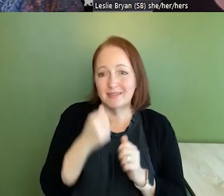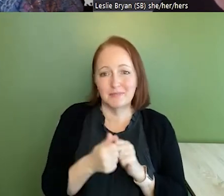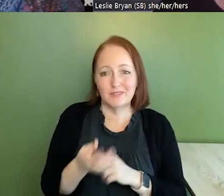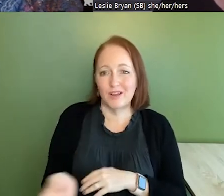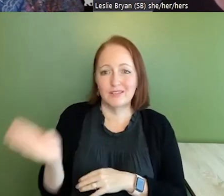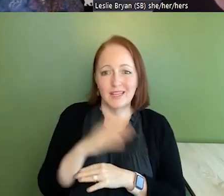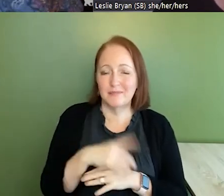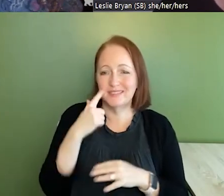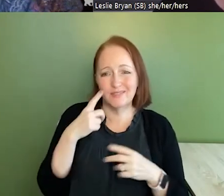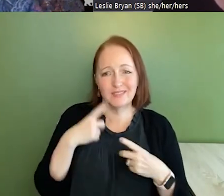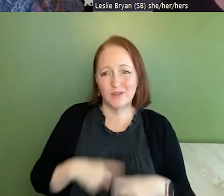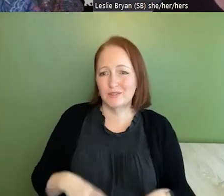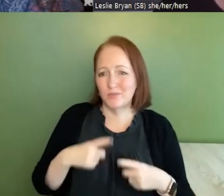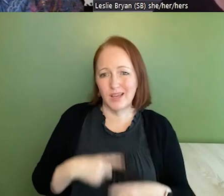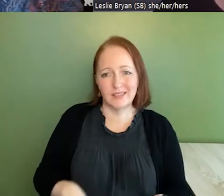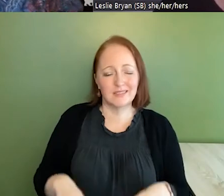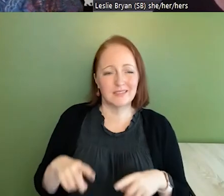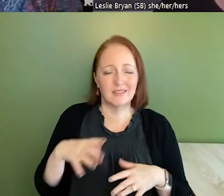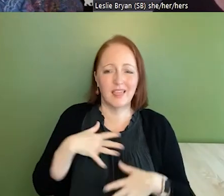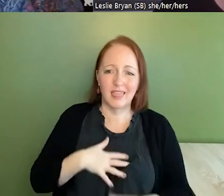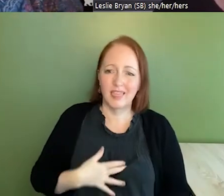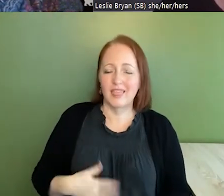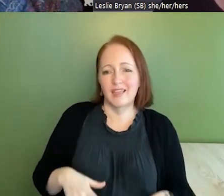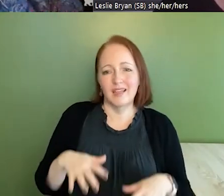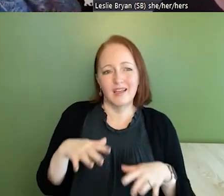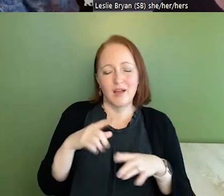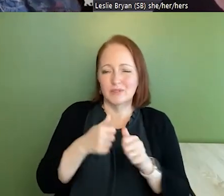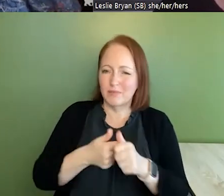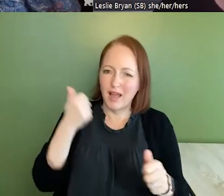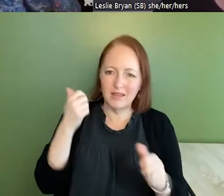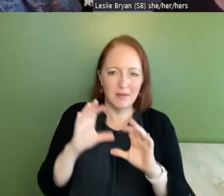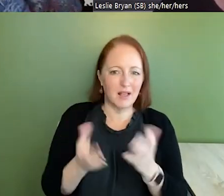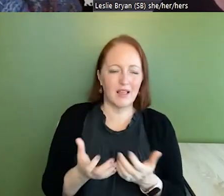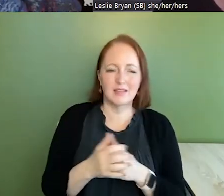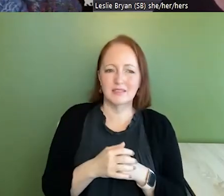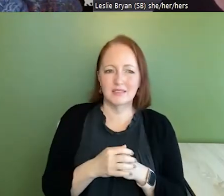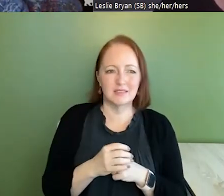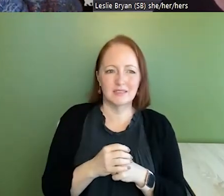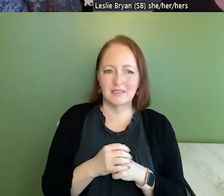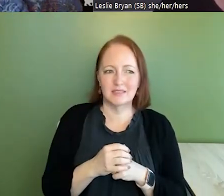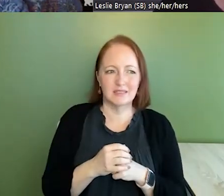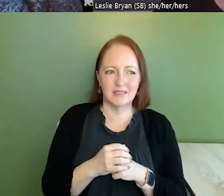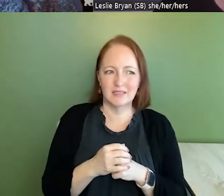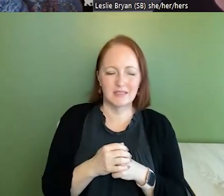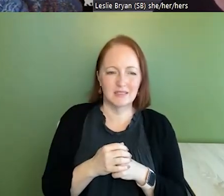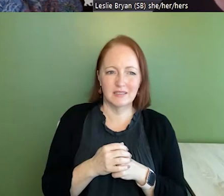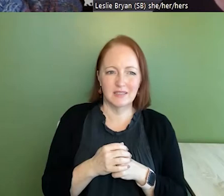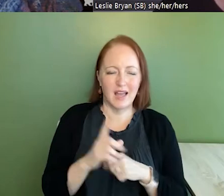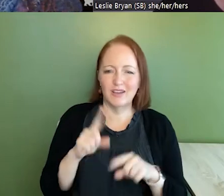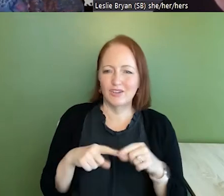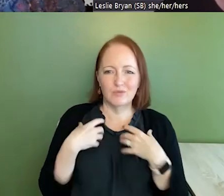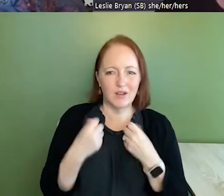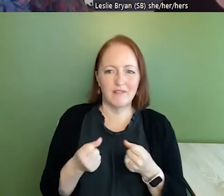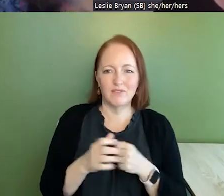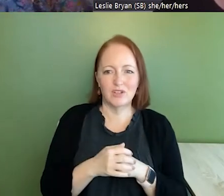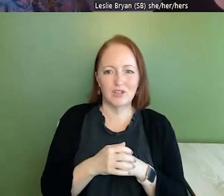was so depressed after a while because I felt I was so behind in my classes by that point that I couldn't recover. And